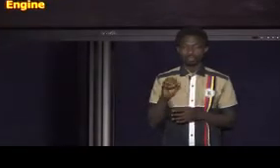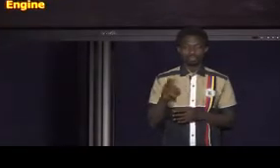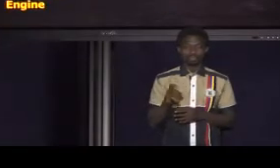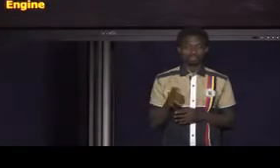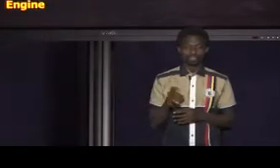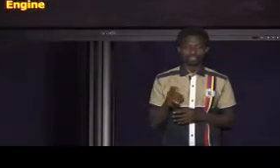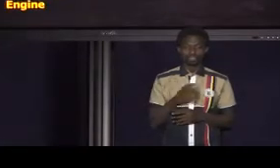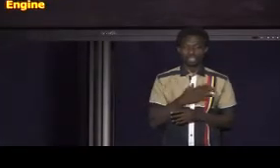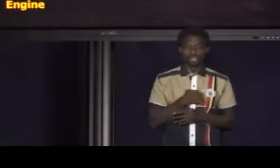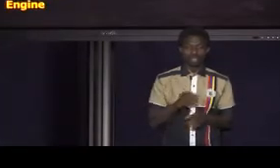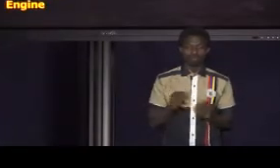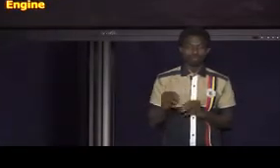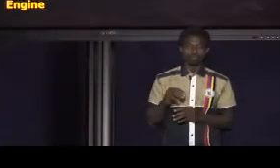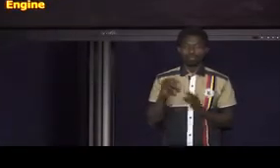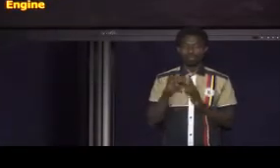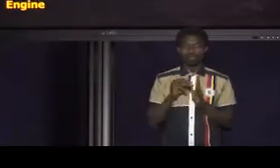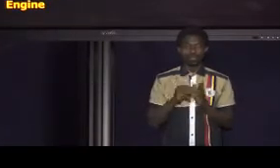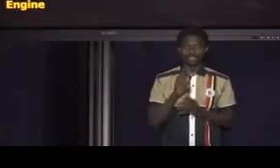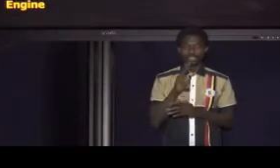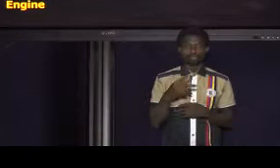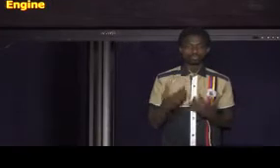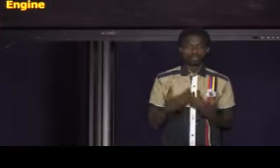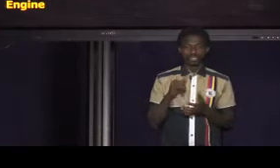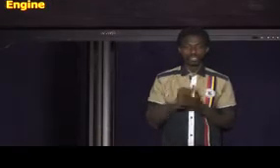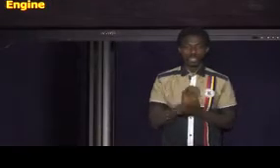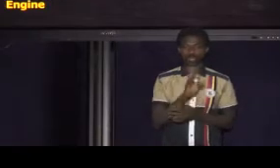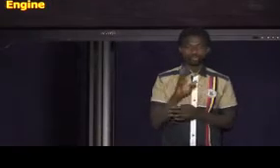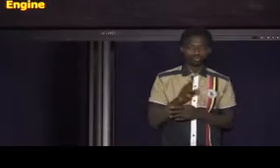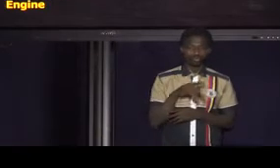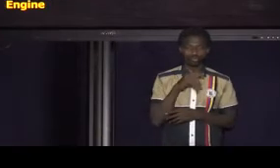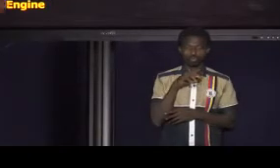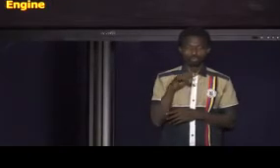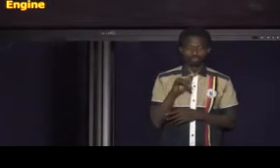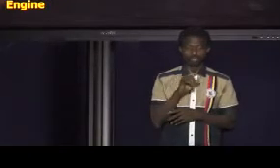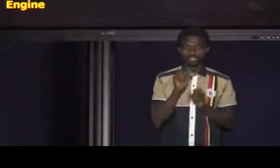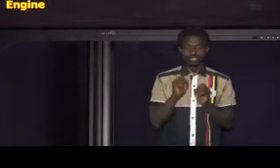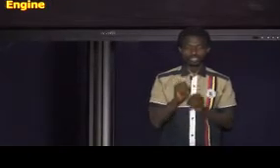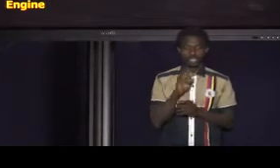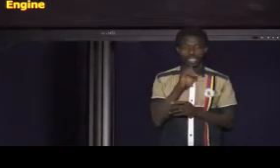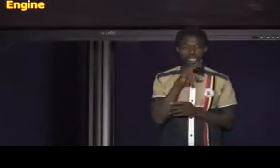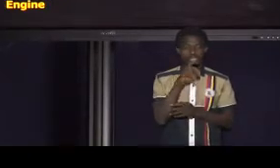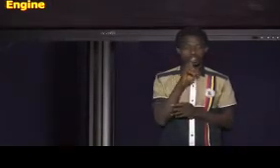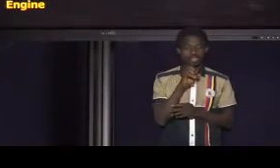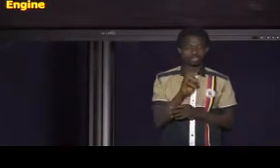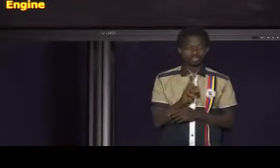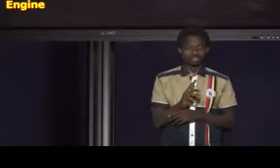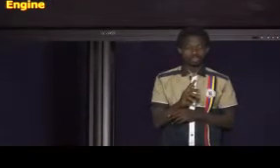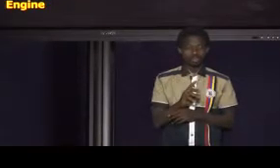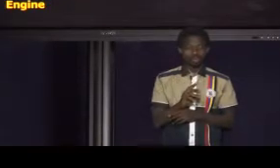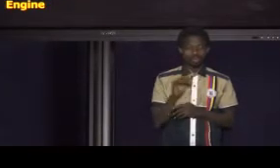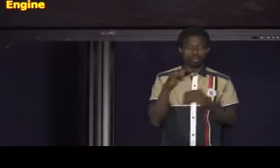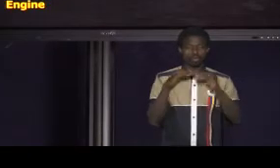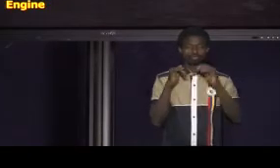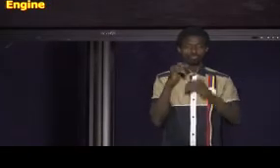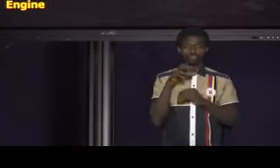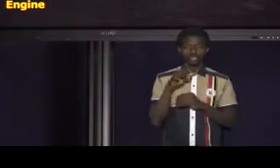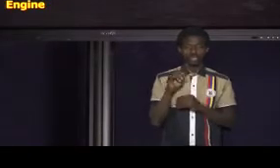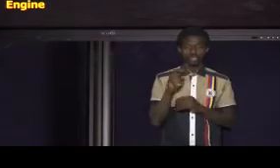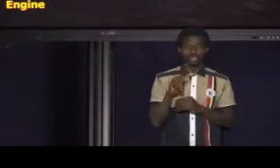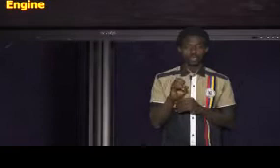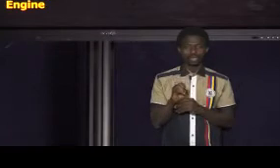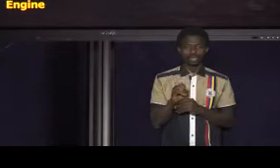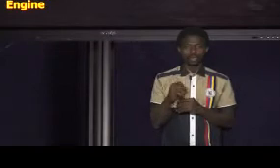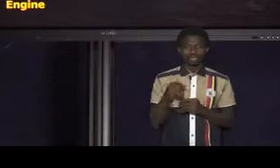question, mention two machines that use the pulley system: elevators, construction cranes, garage